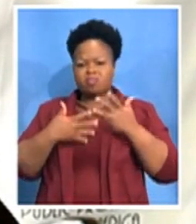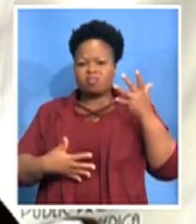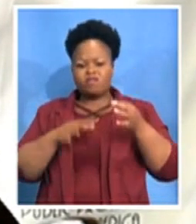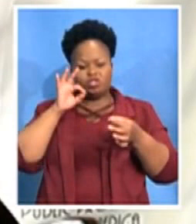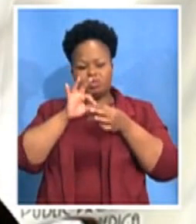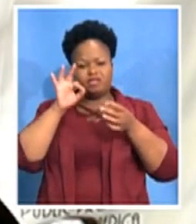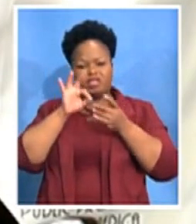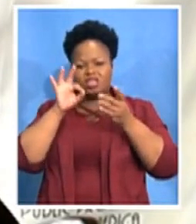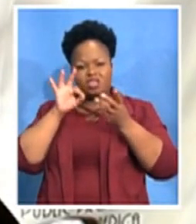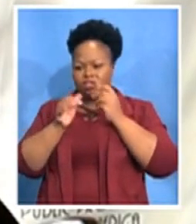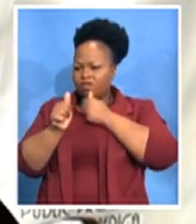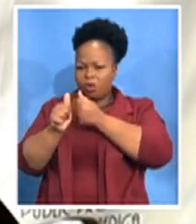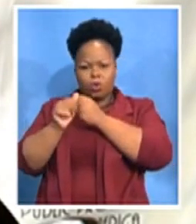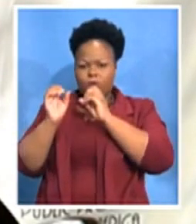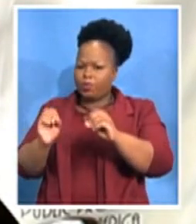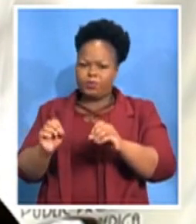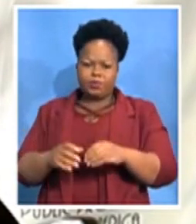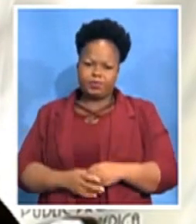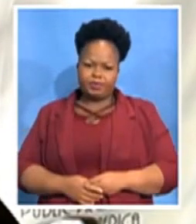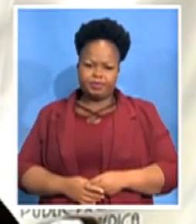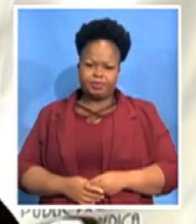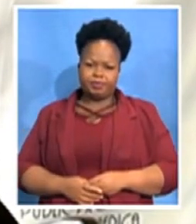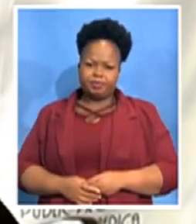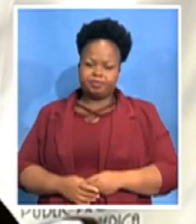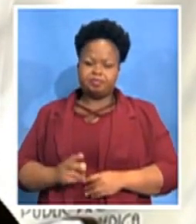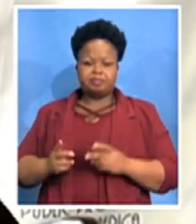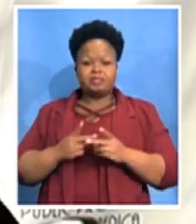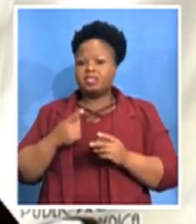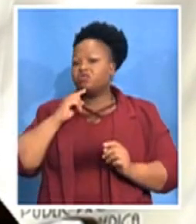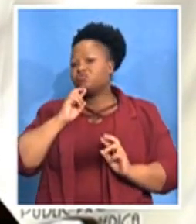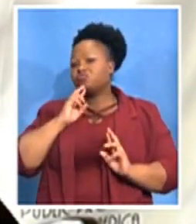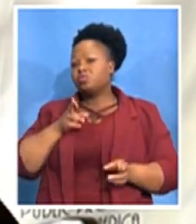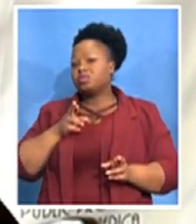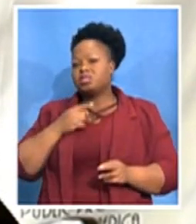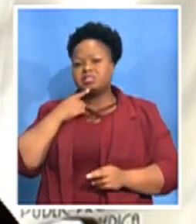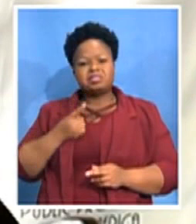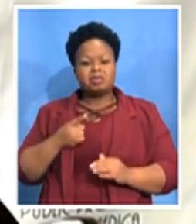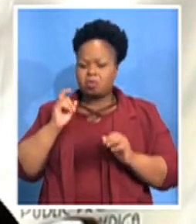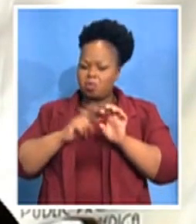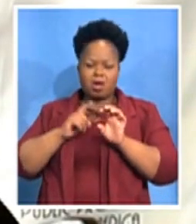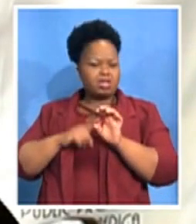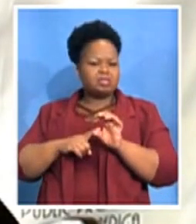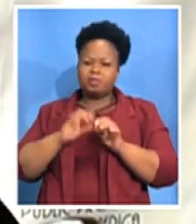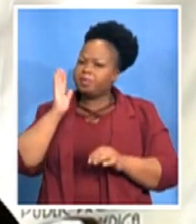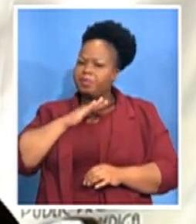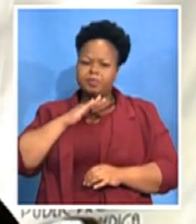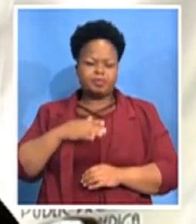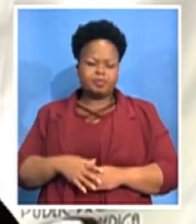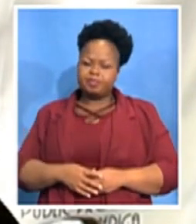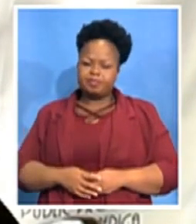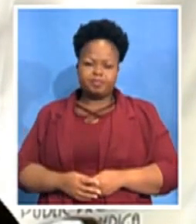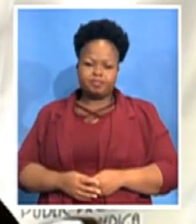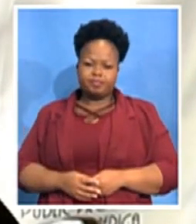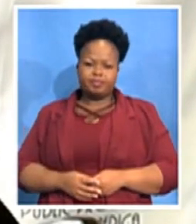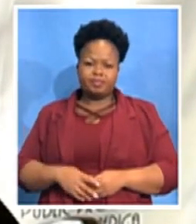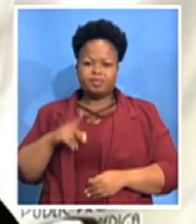They were also reported to be substandard. PPE stock levels at the warehouse